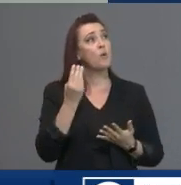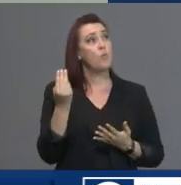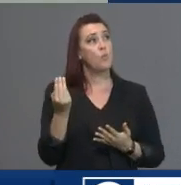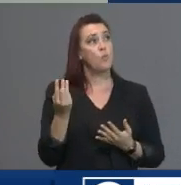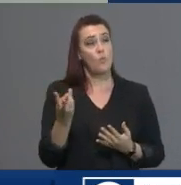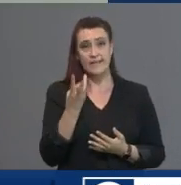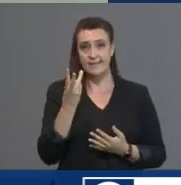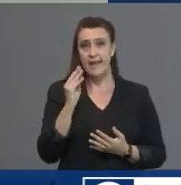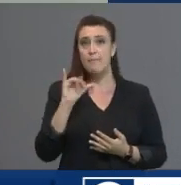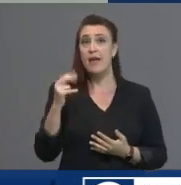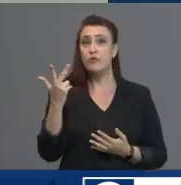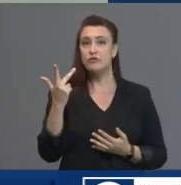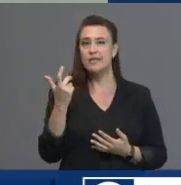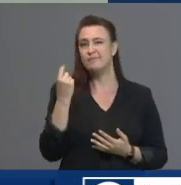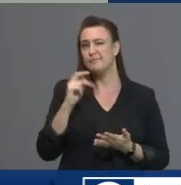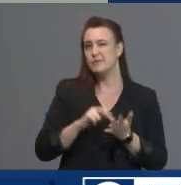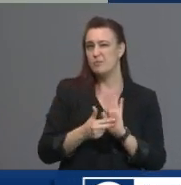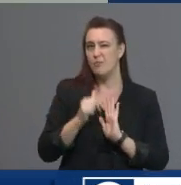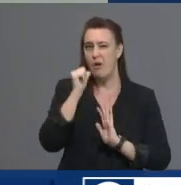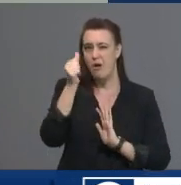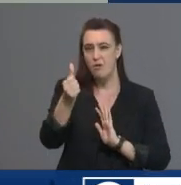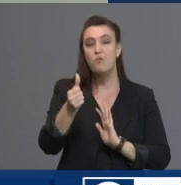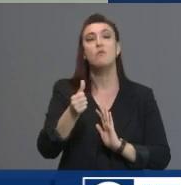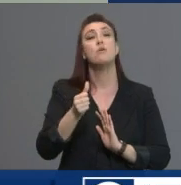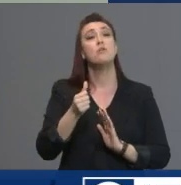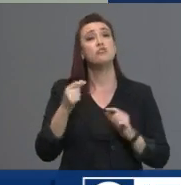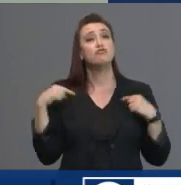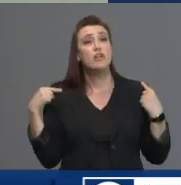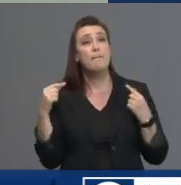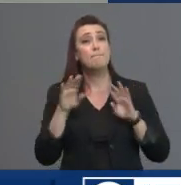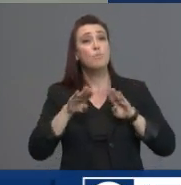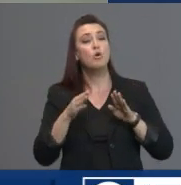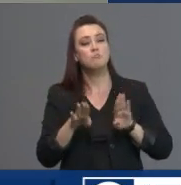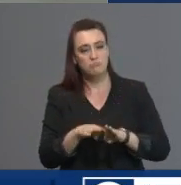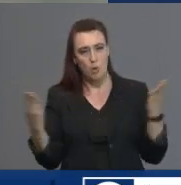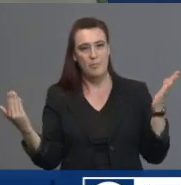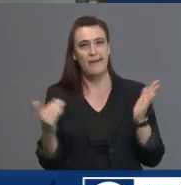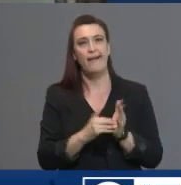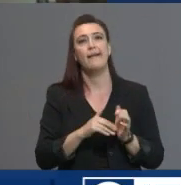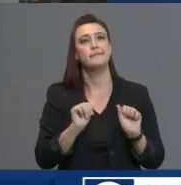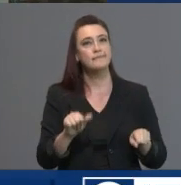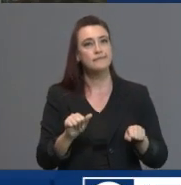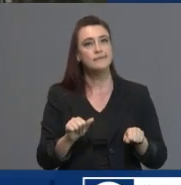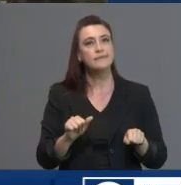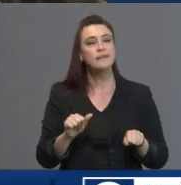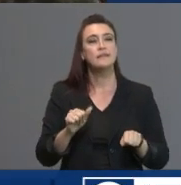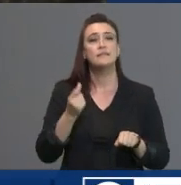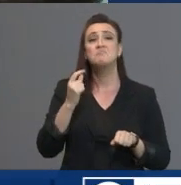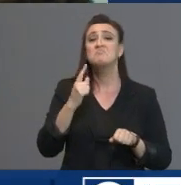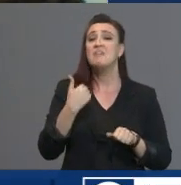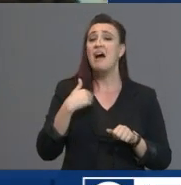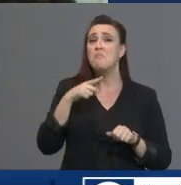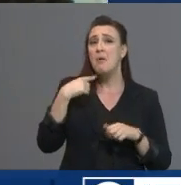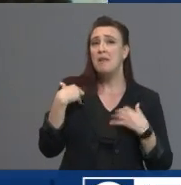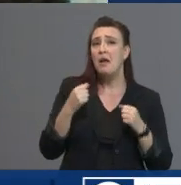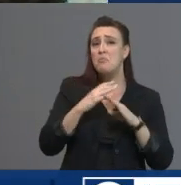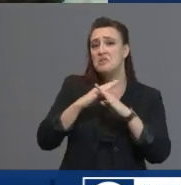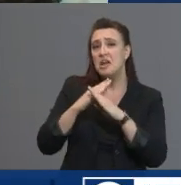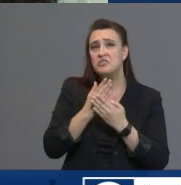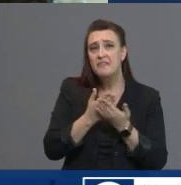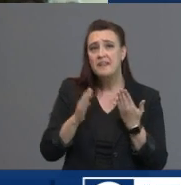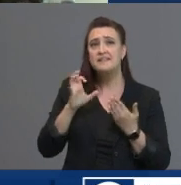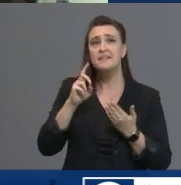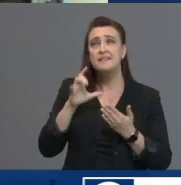Effective Wednesday, May 13th, tomorrow, gyms and pools can reopen by implementing the public health protections